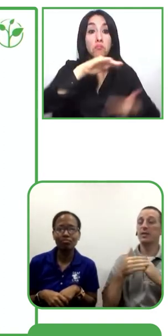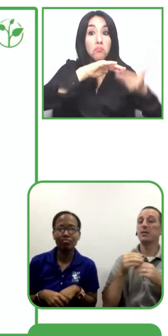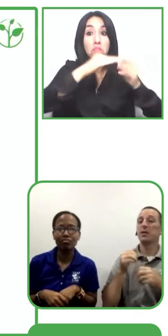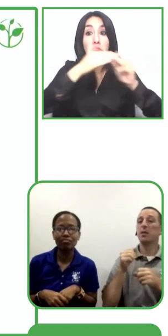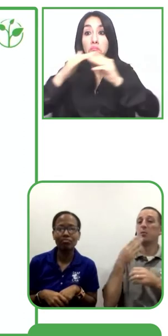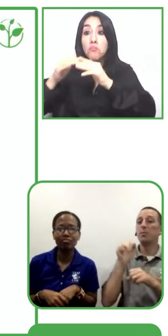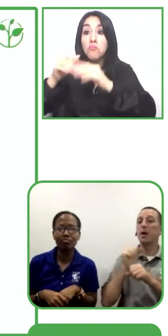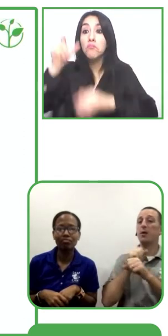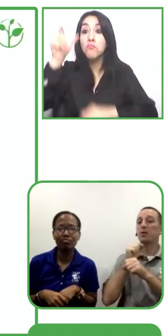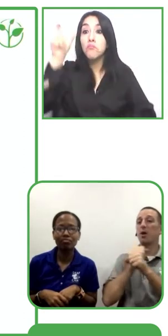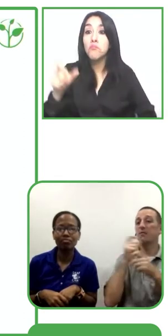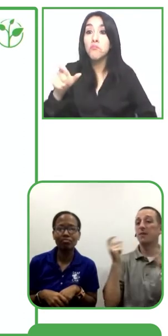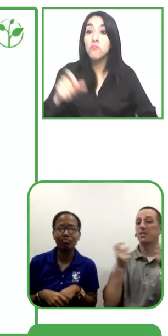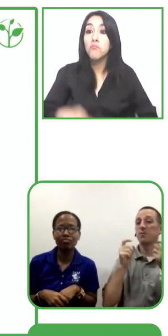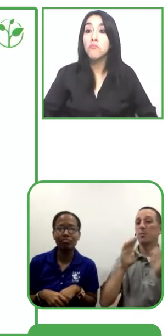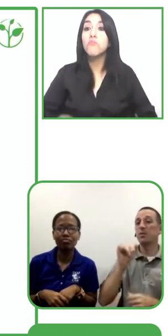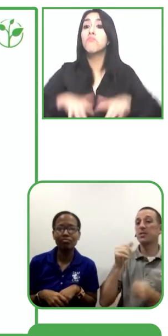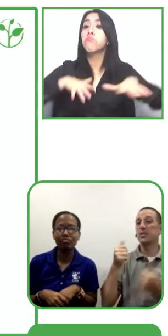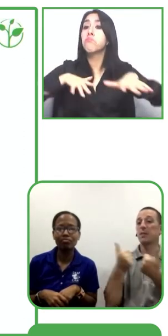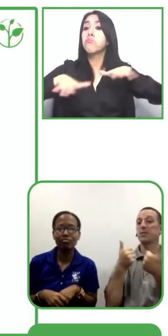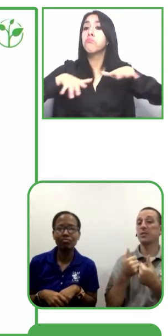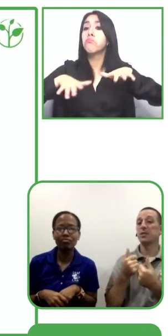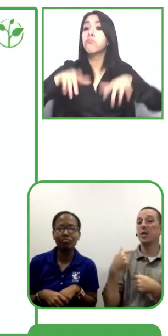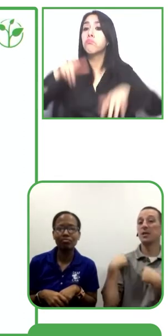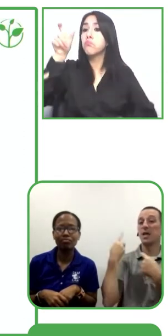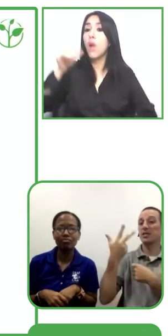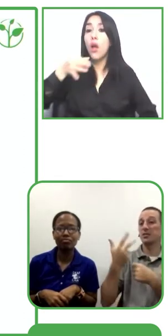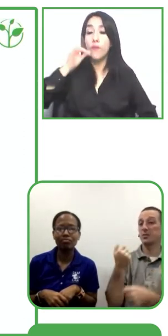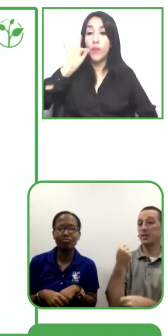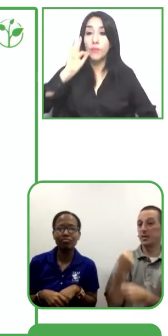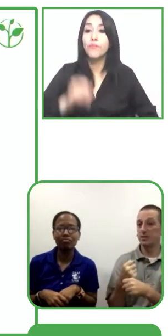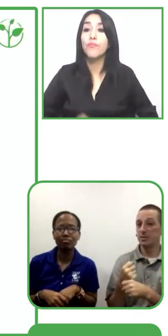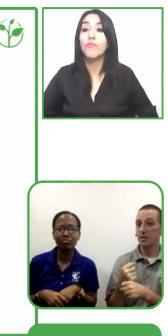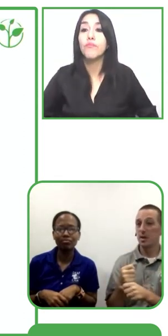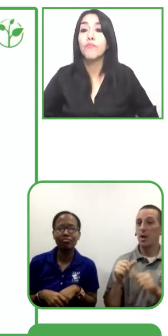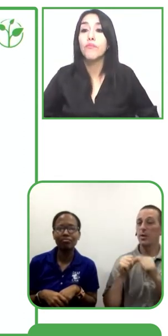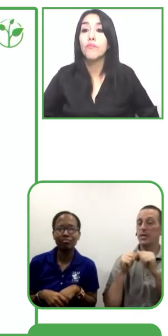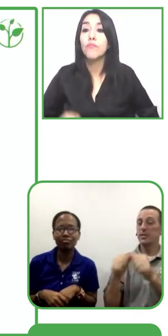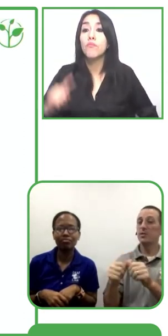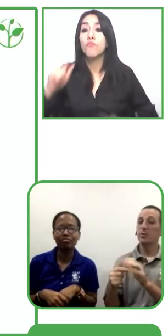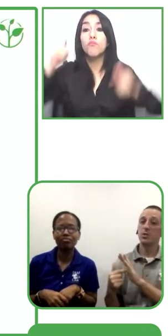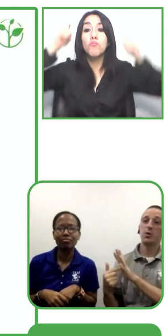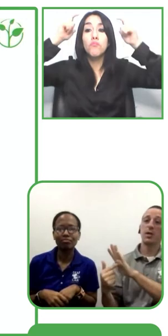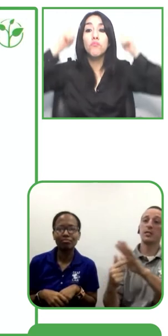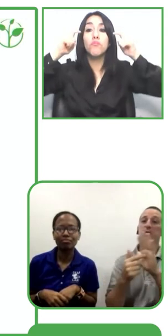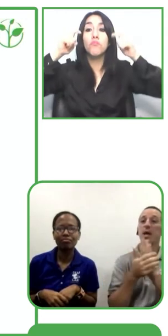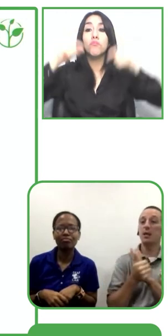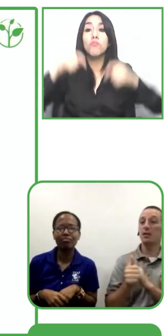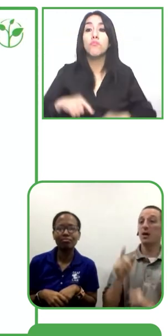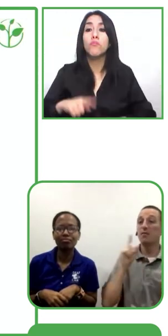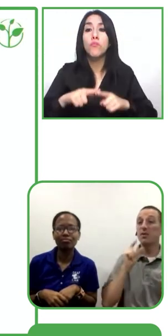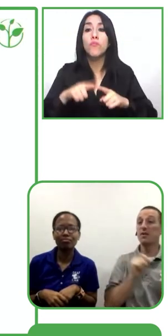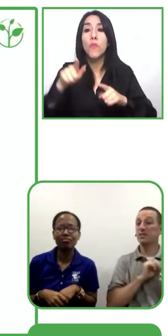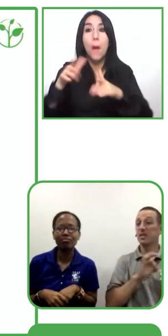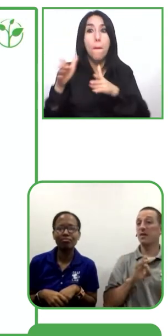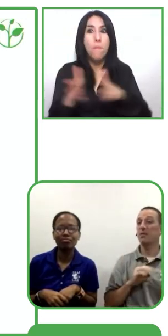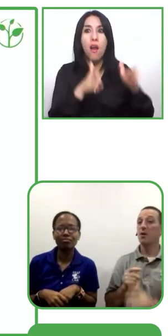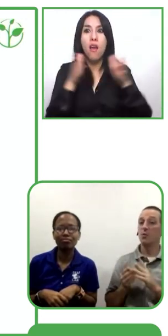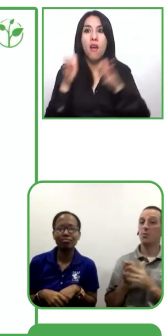the last 3 years. And we continue to showcase the talent of our deaf staff throughout the island.